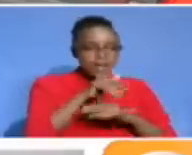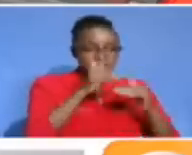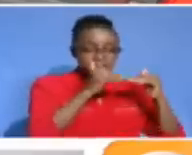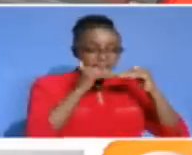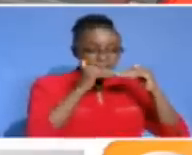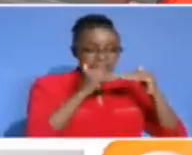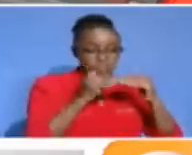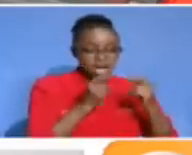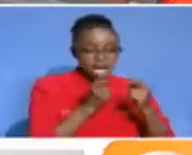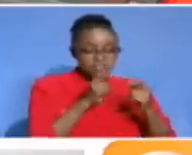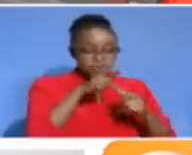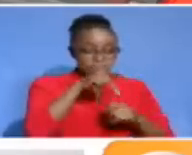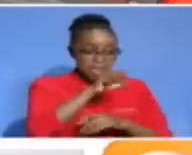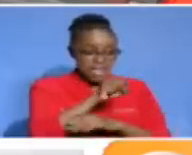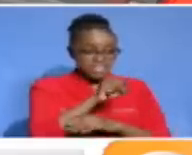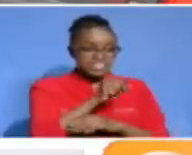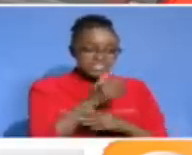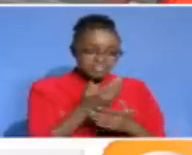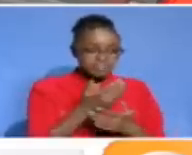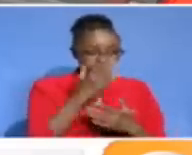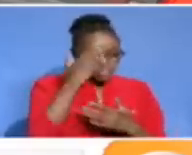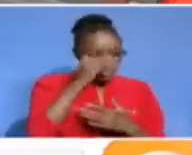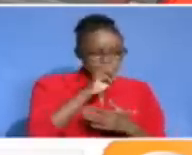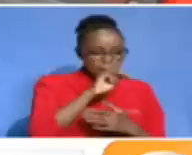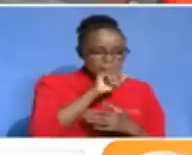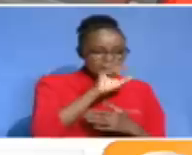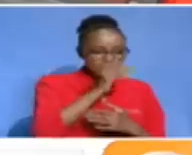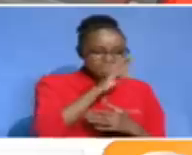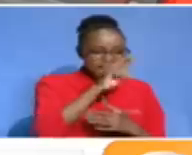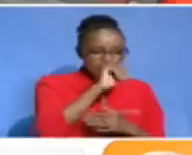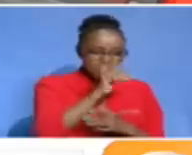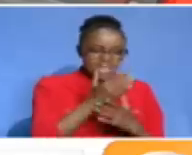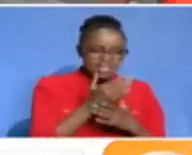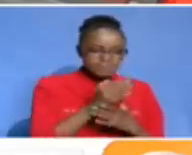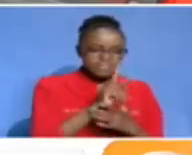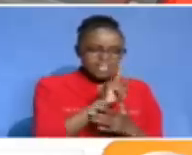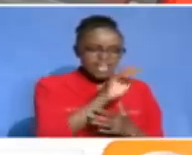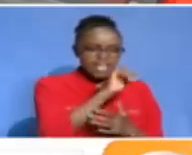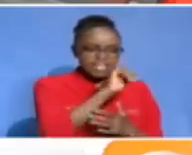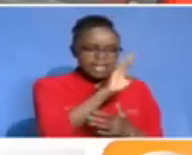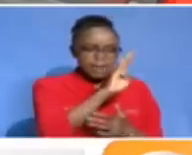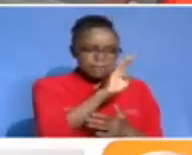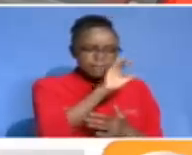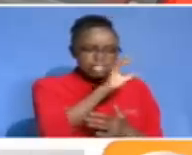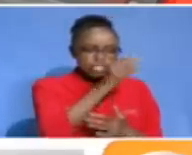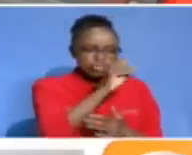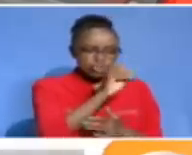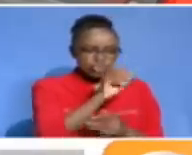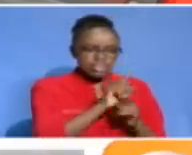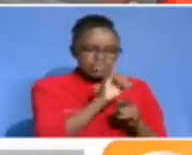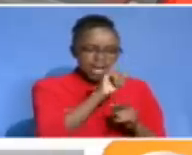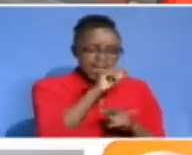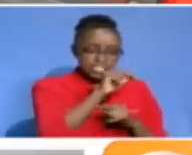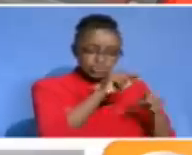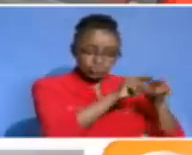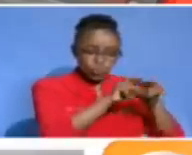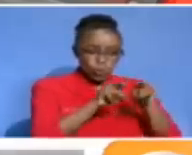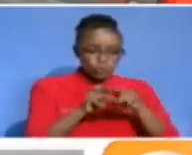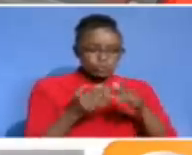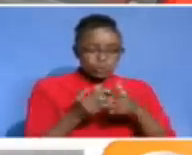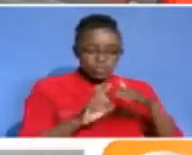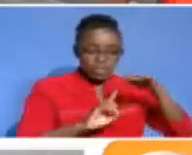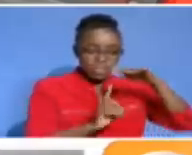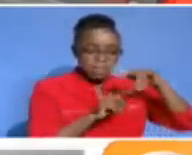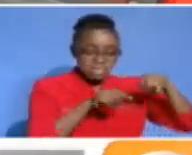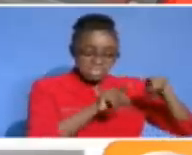of PSs, you know, PS Macharia, you have Kibicho, you had the IG, the